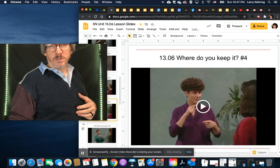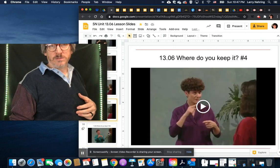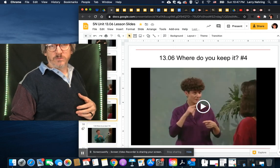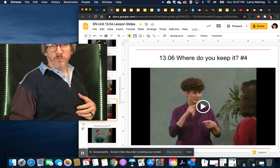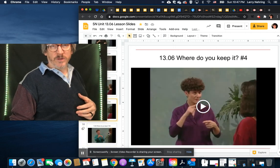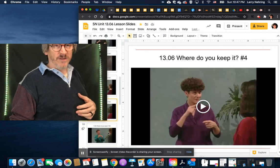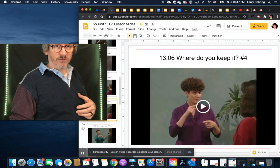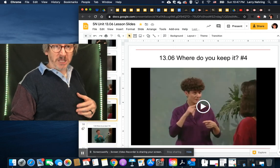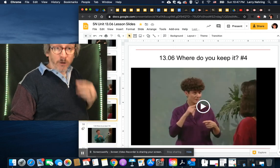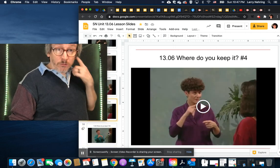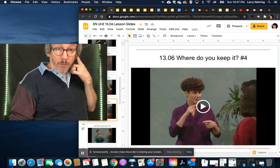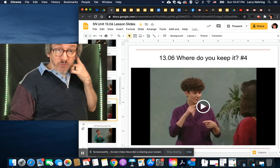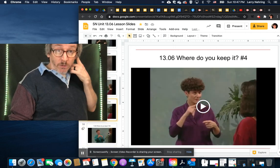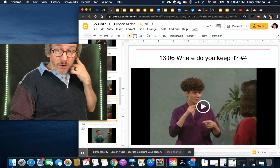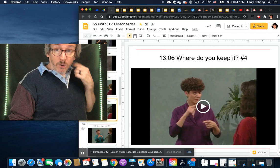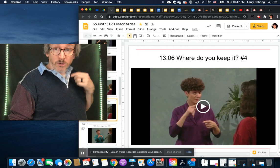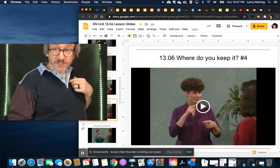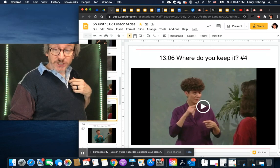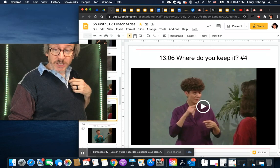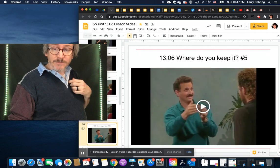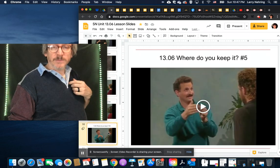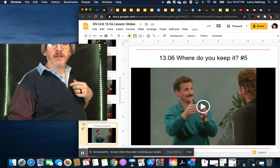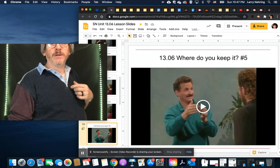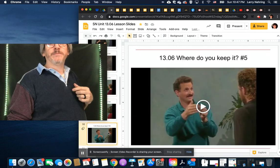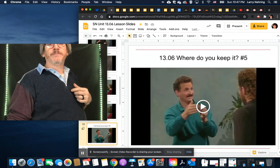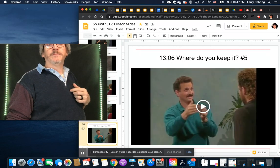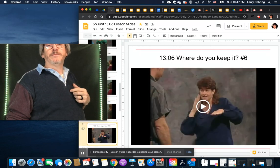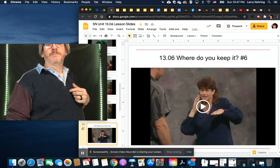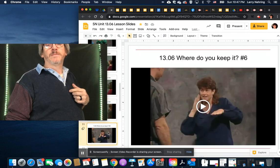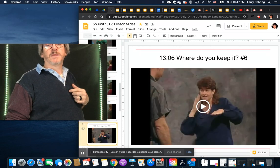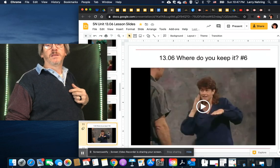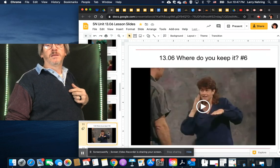Oh, we've never seen her before. Who is she? Anyway.